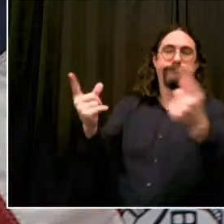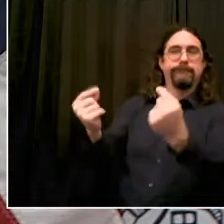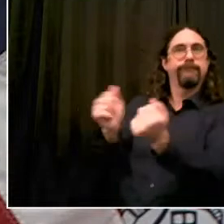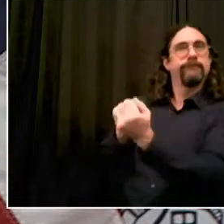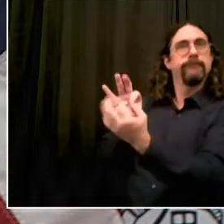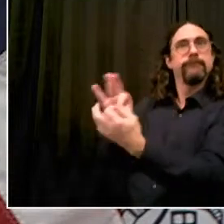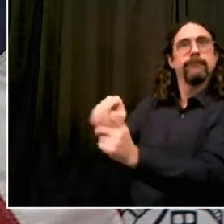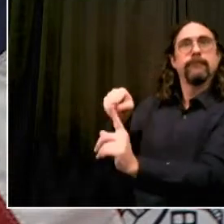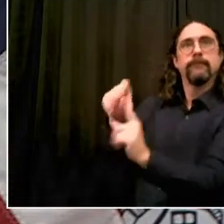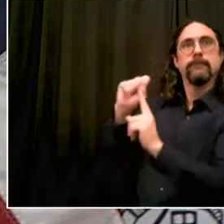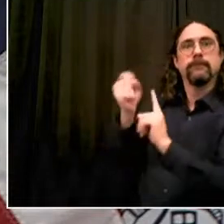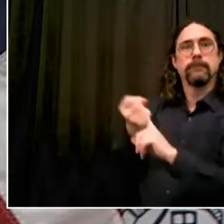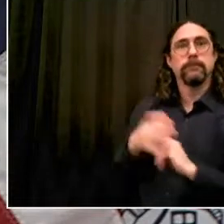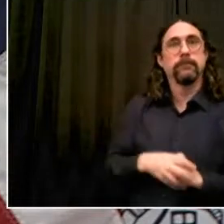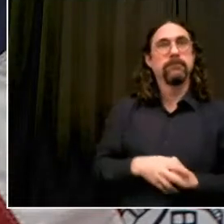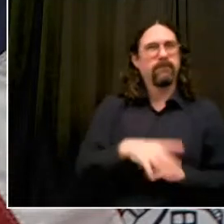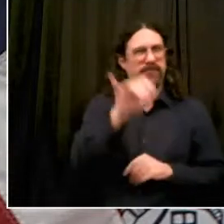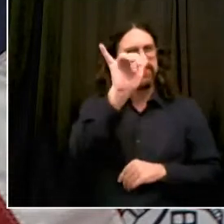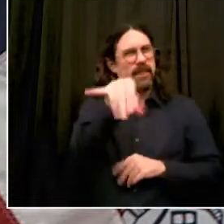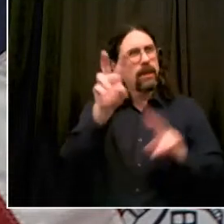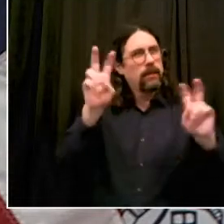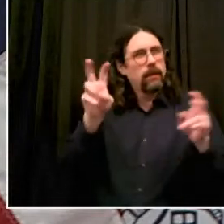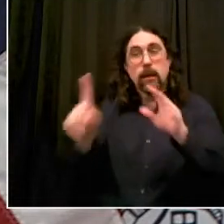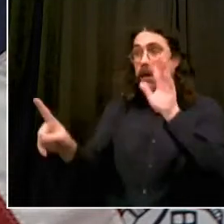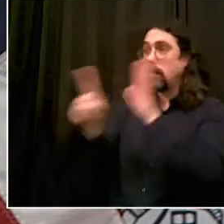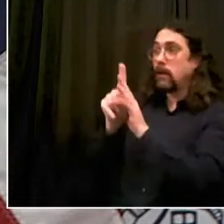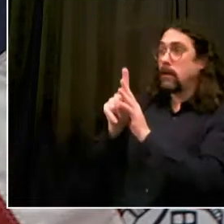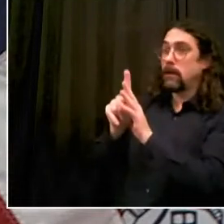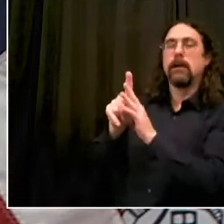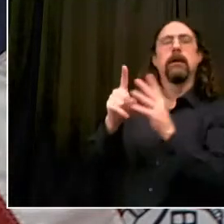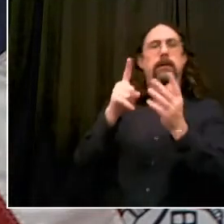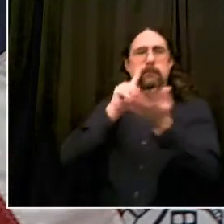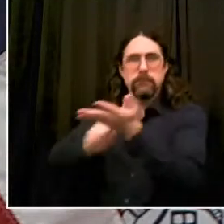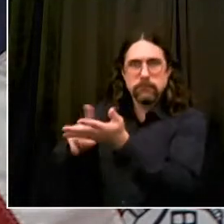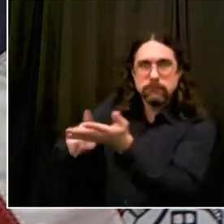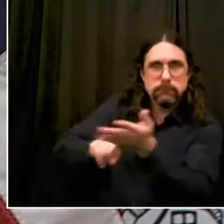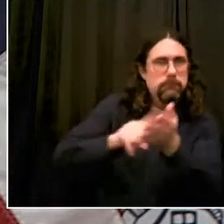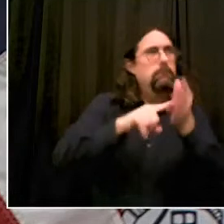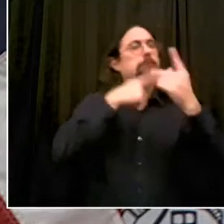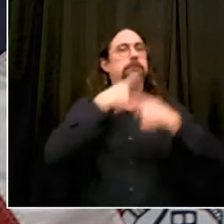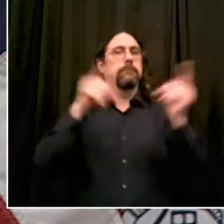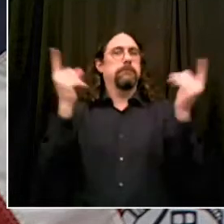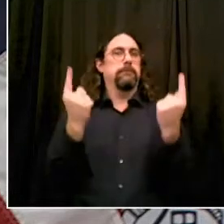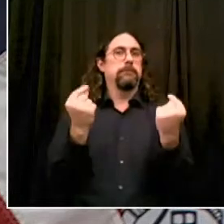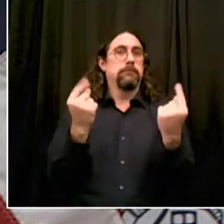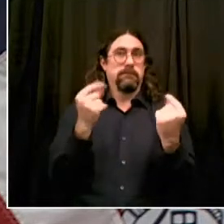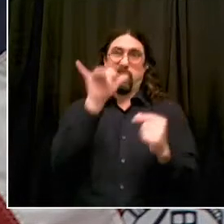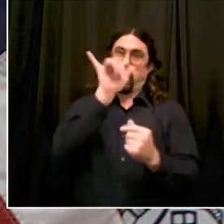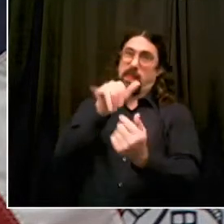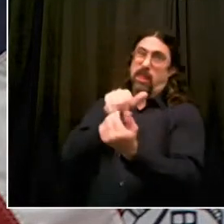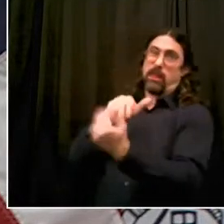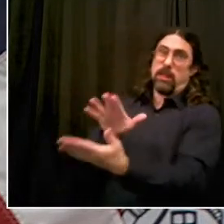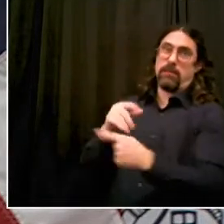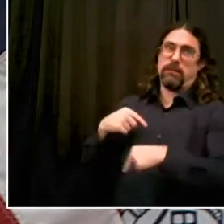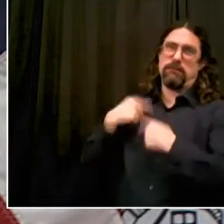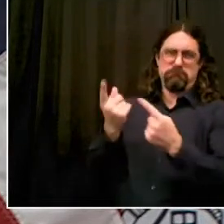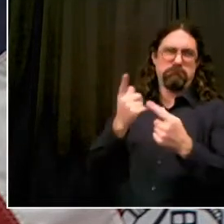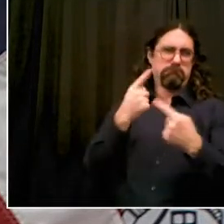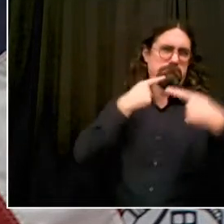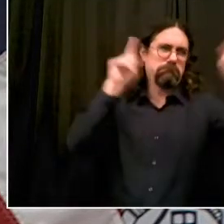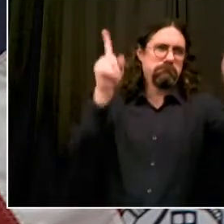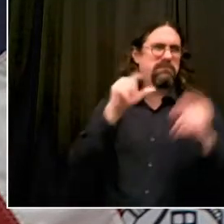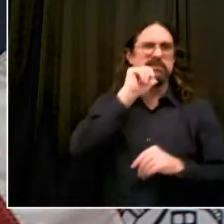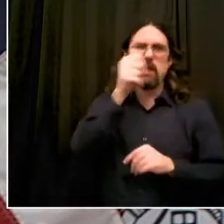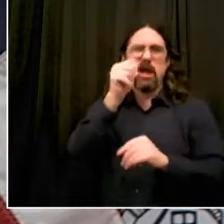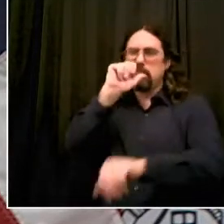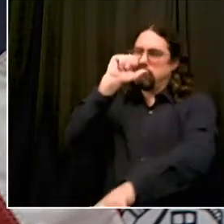Yeah, good morning, Mr. Mayor. I know that you're saying you're going to rely on the Situation Room to